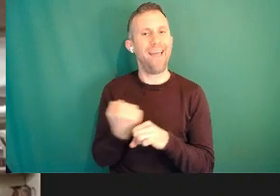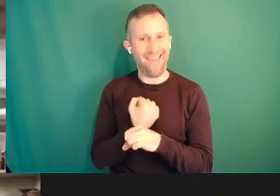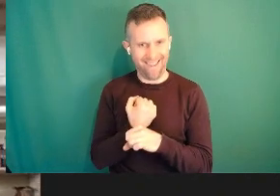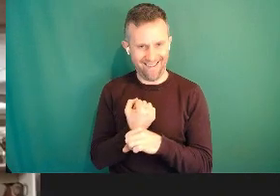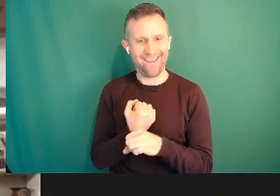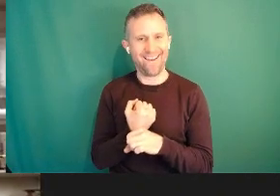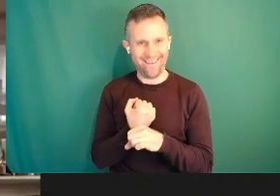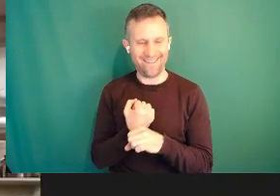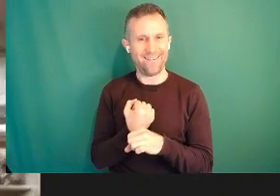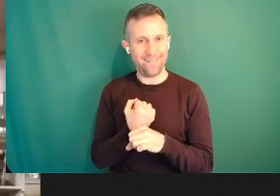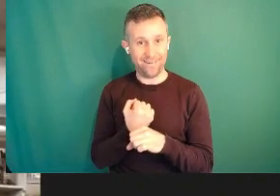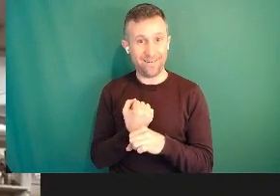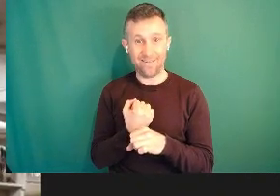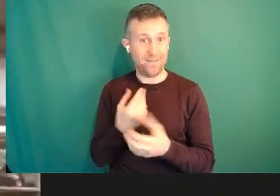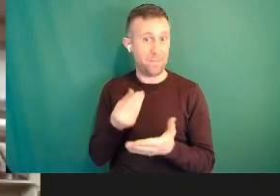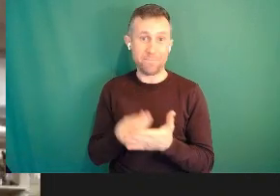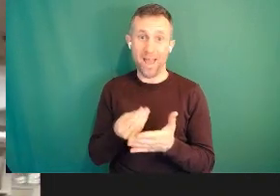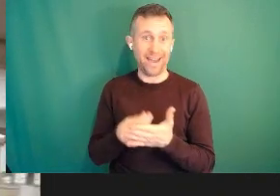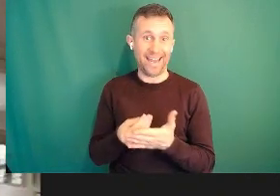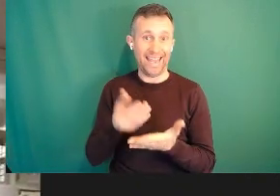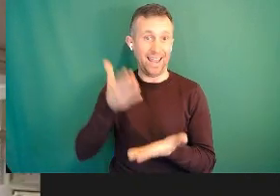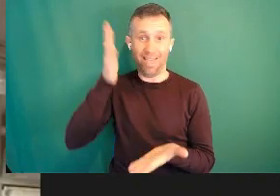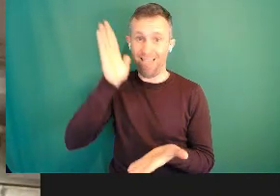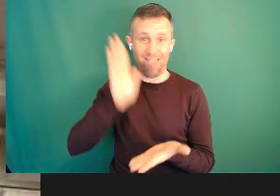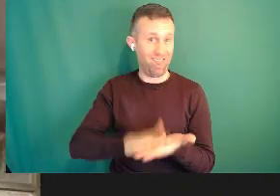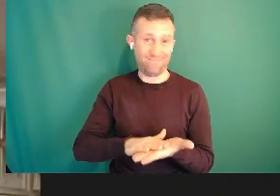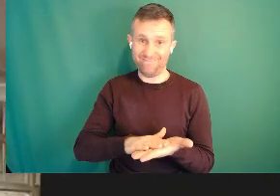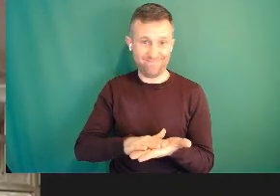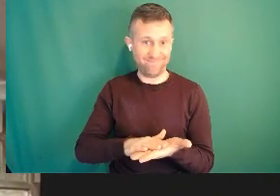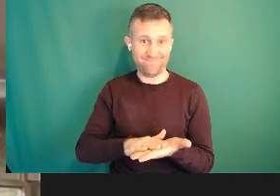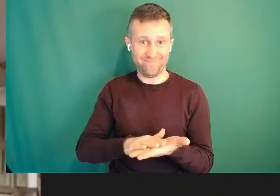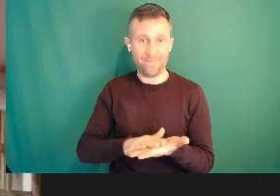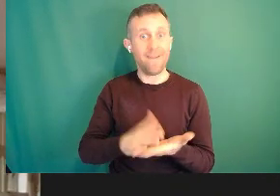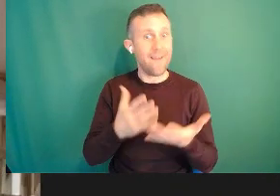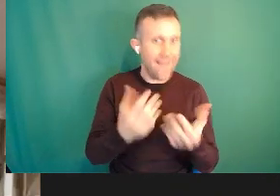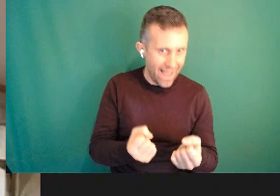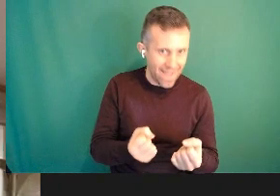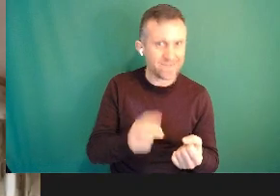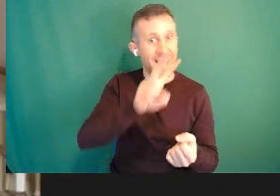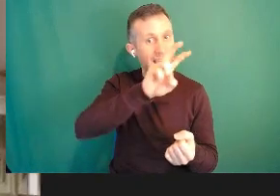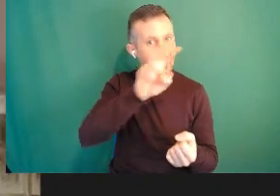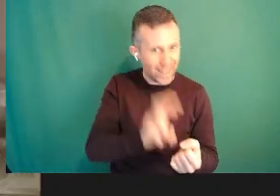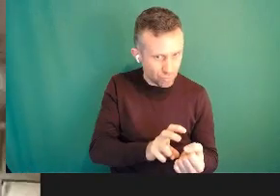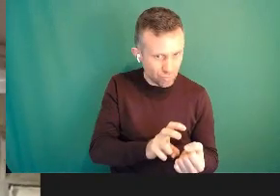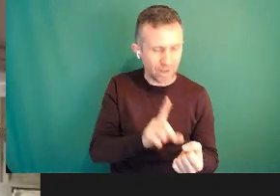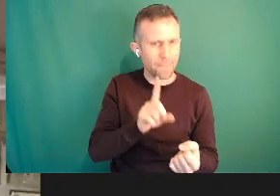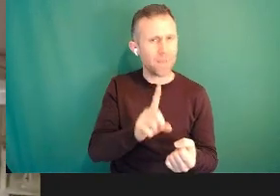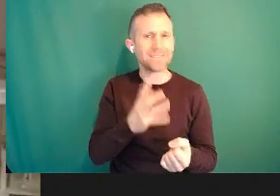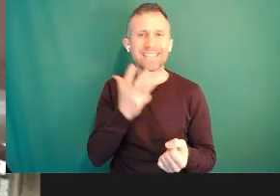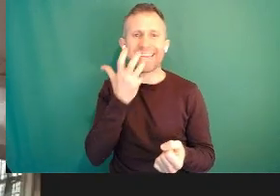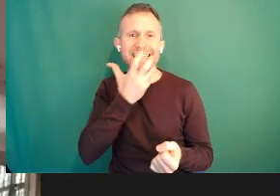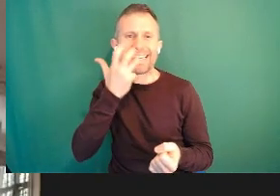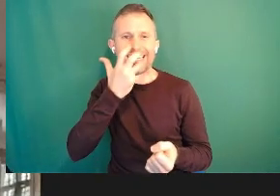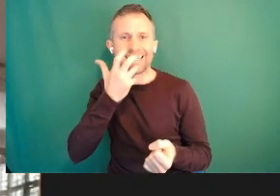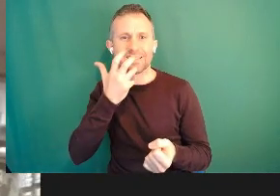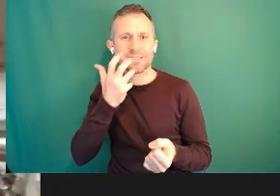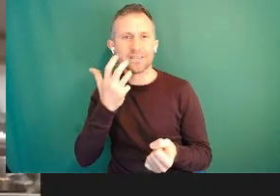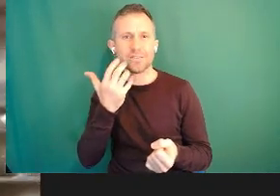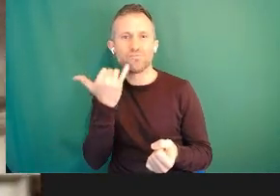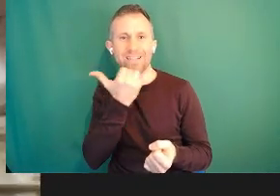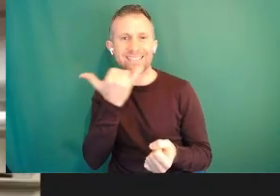and so they put electrics into the kitchen, but they didn't put any heating in here, and so it does get very cold in here. But it's perfect space for us to run